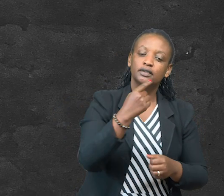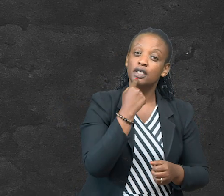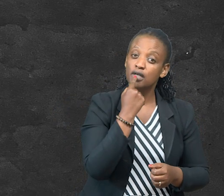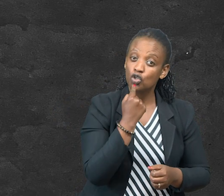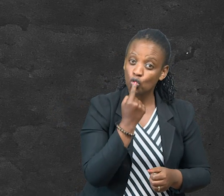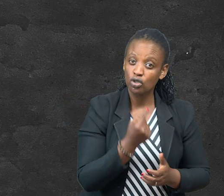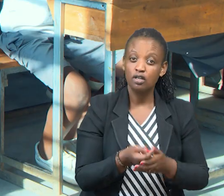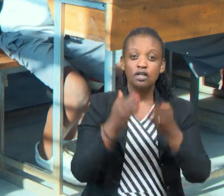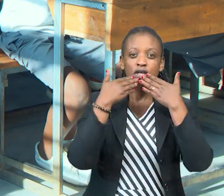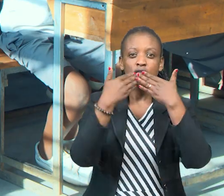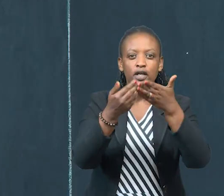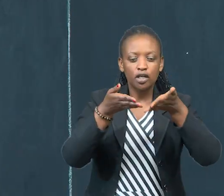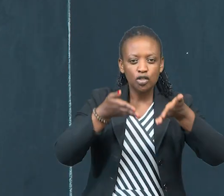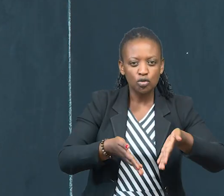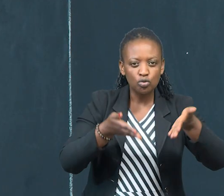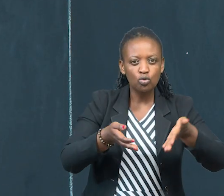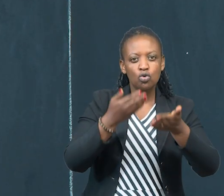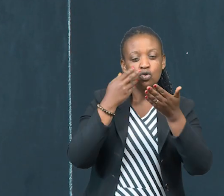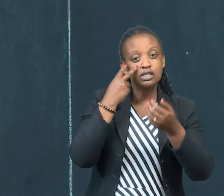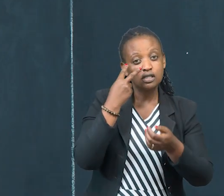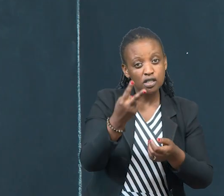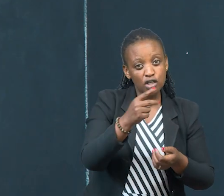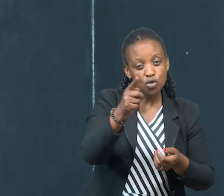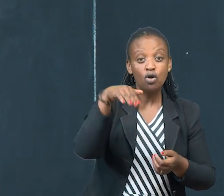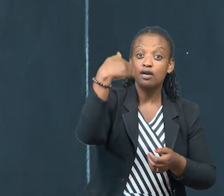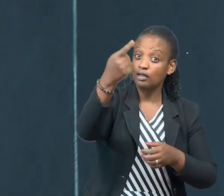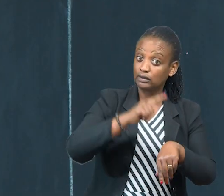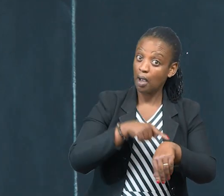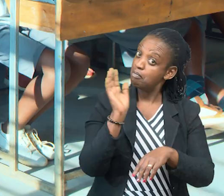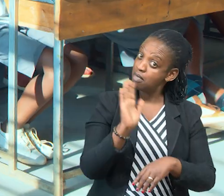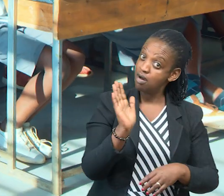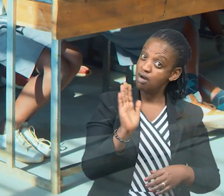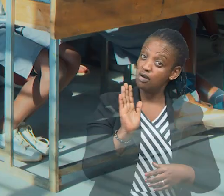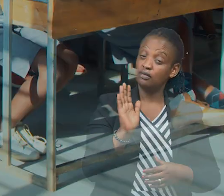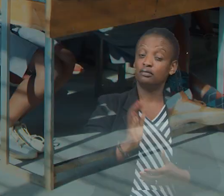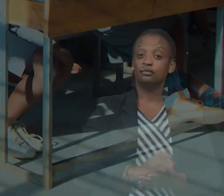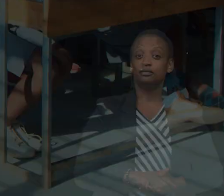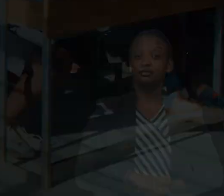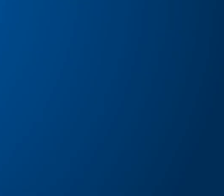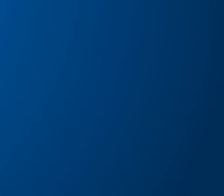lesson. Thank you for today. See you next time. Goodbye.